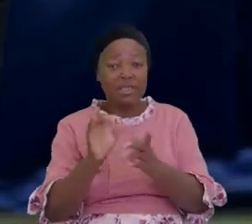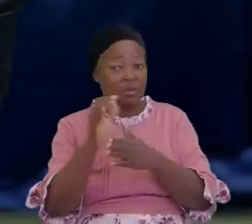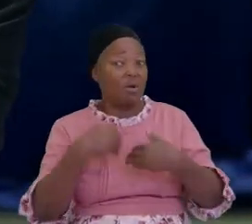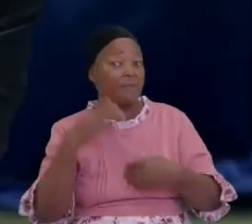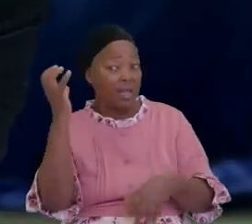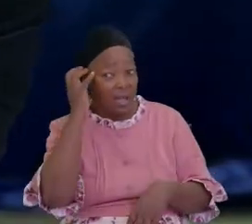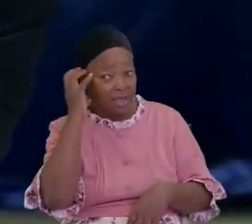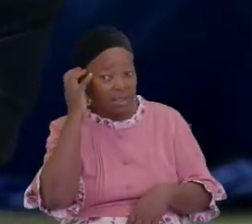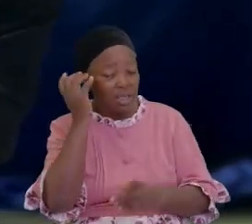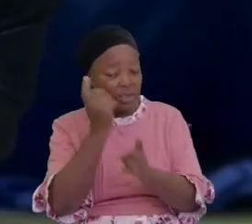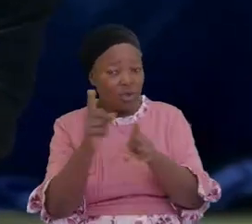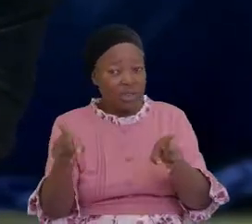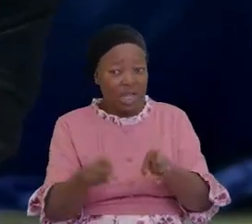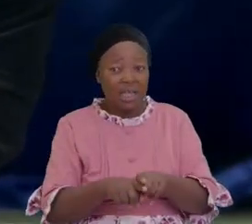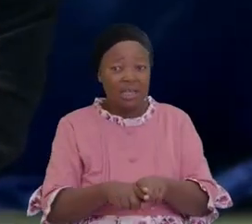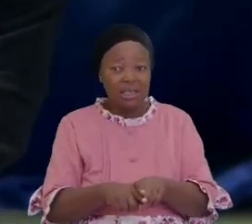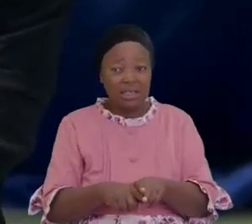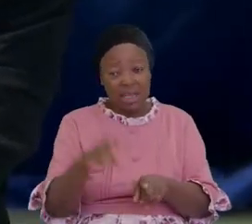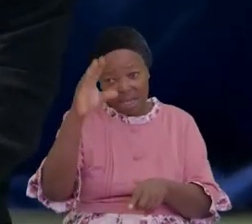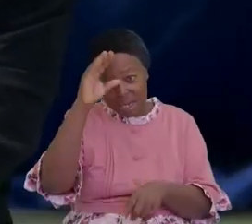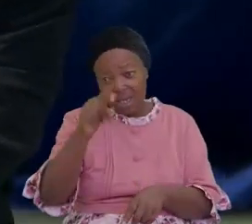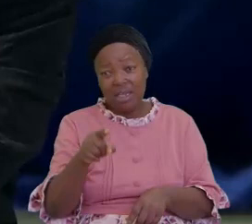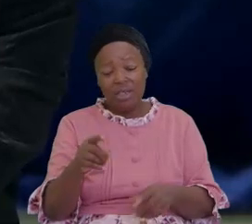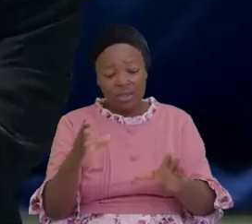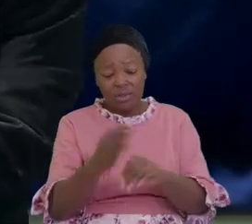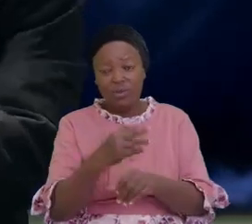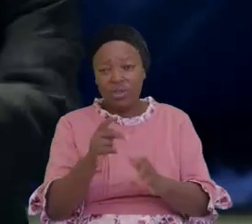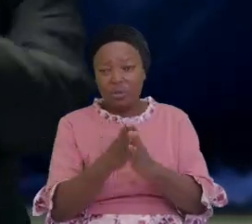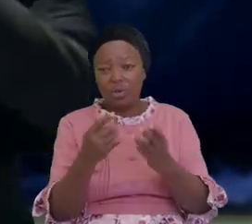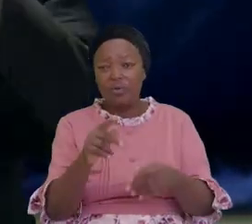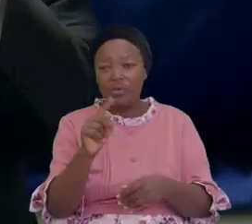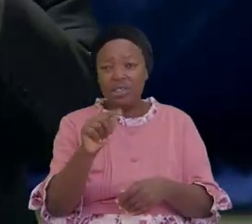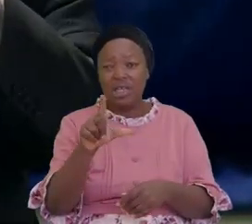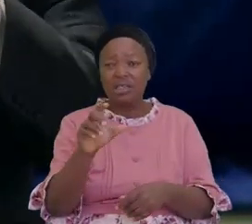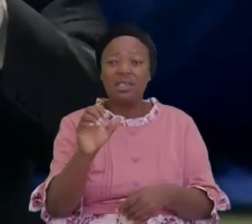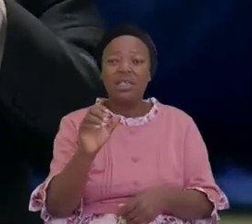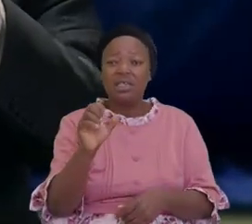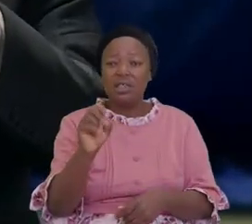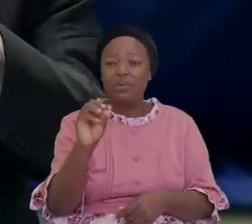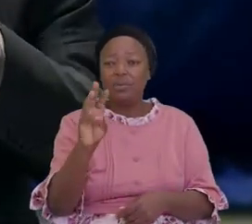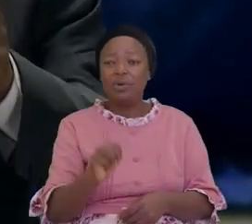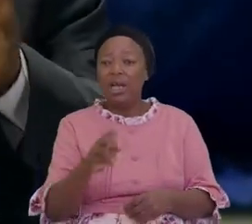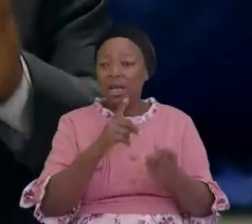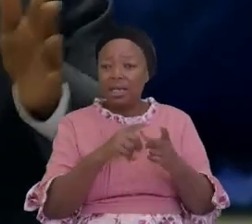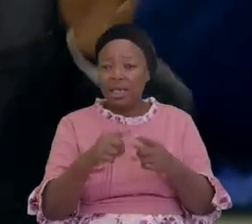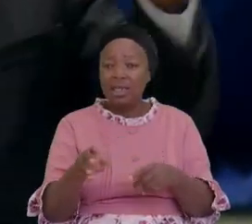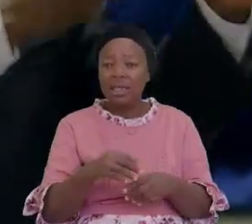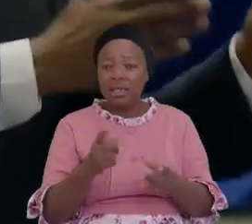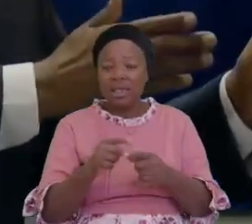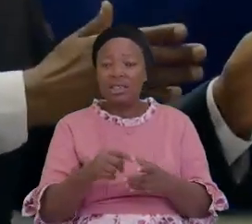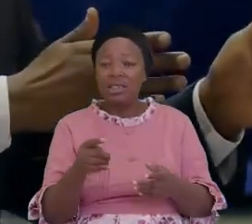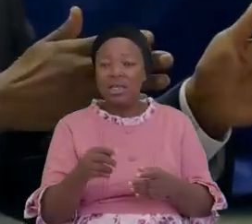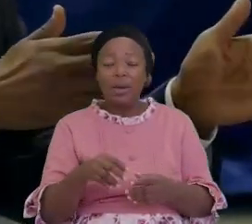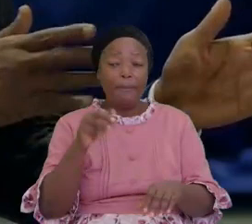like I took the book of Tearless Man and the messages, the cassettes of